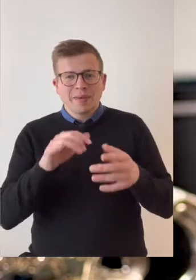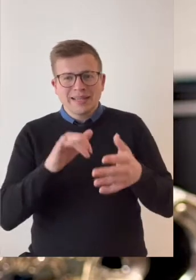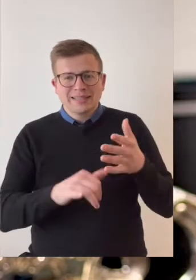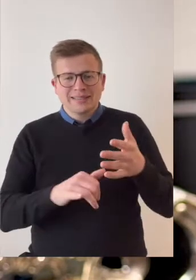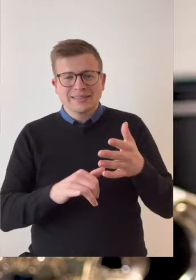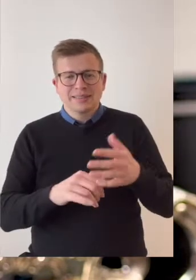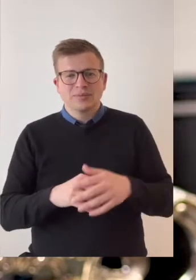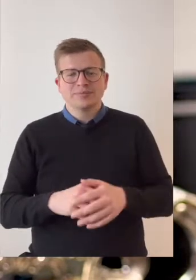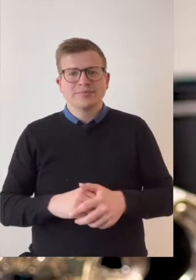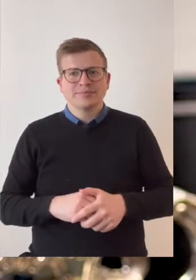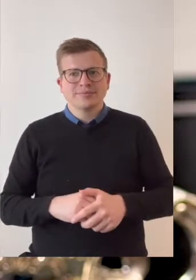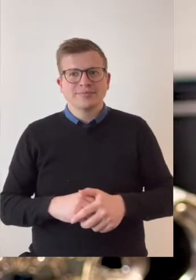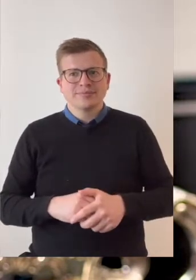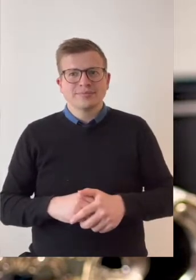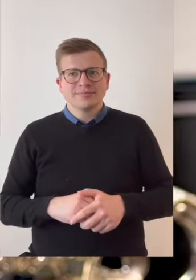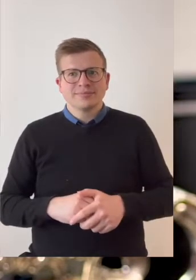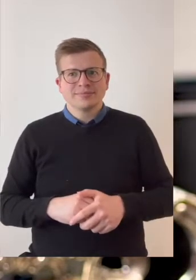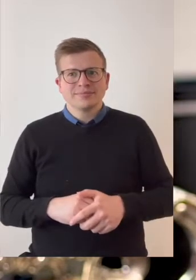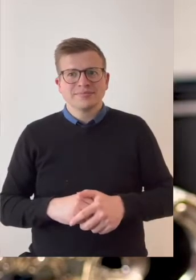was...